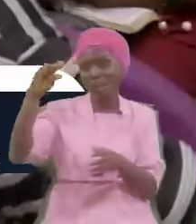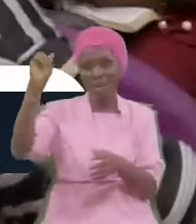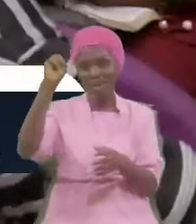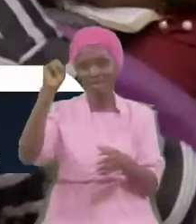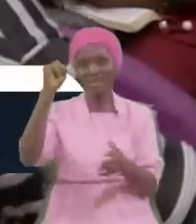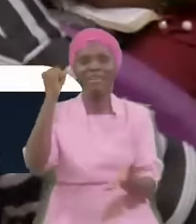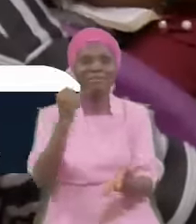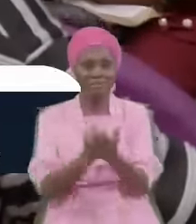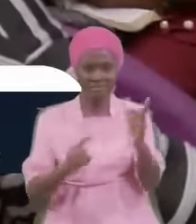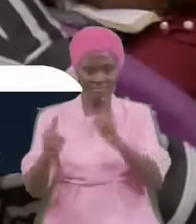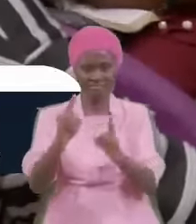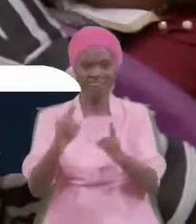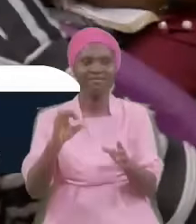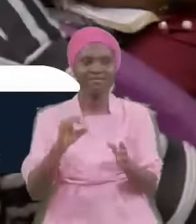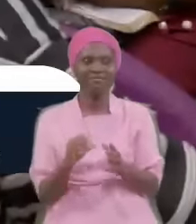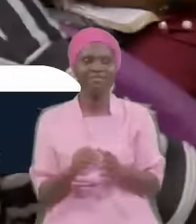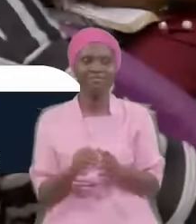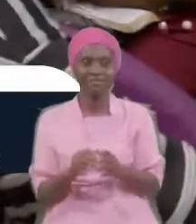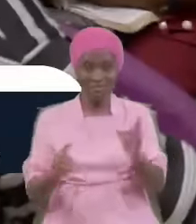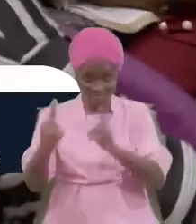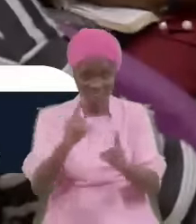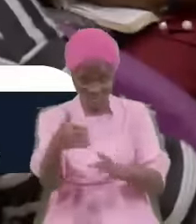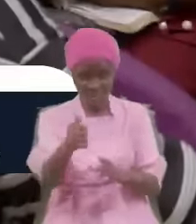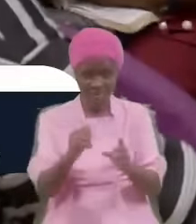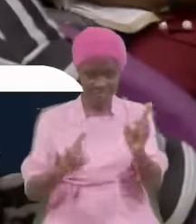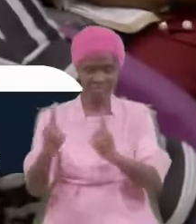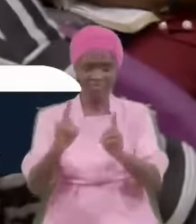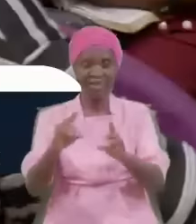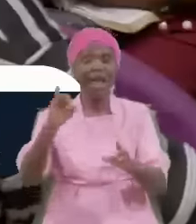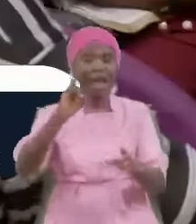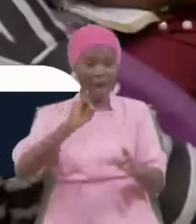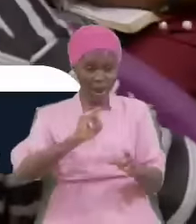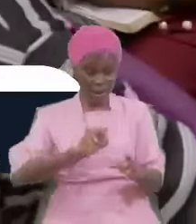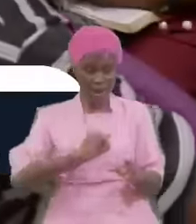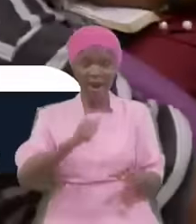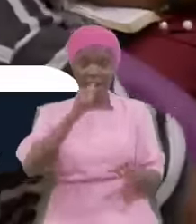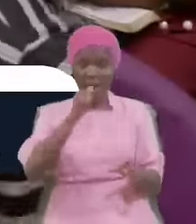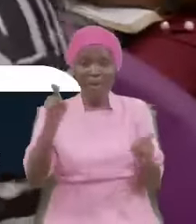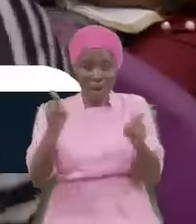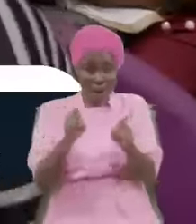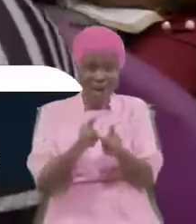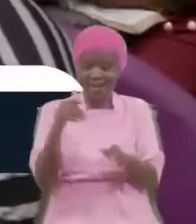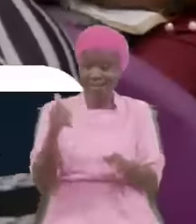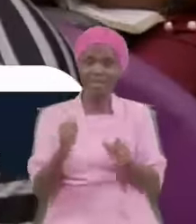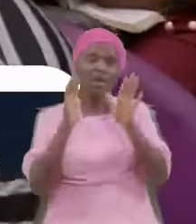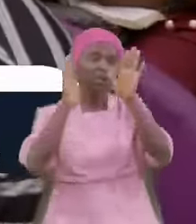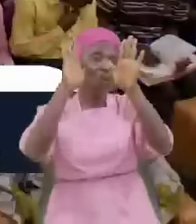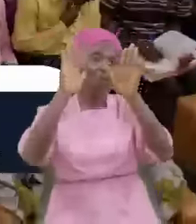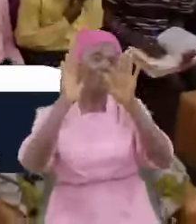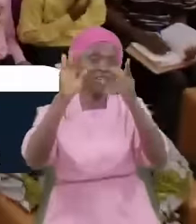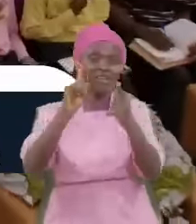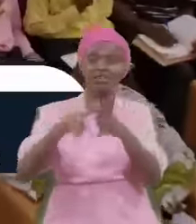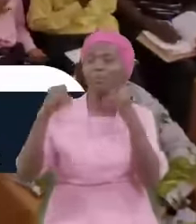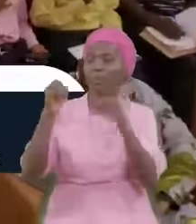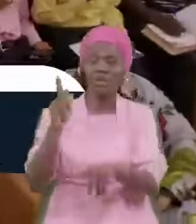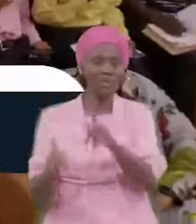yourself. Not only amen, repeat that. I am as a wonder unto many.